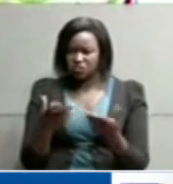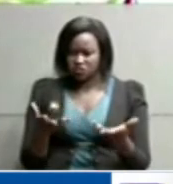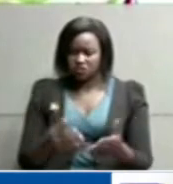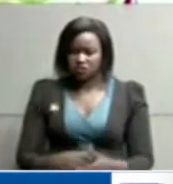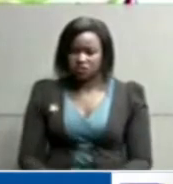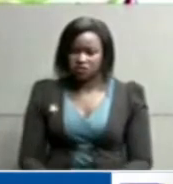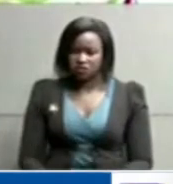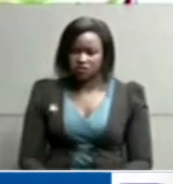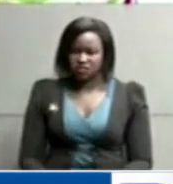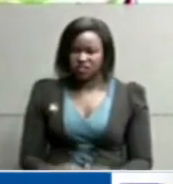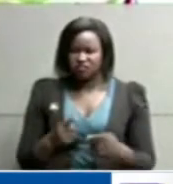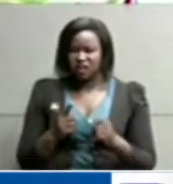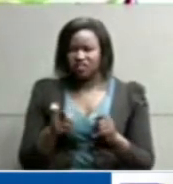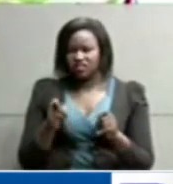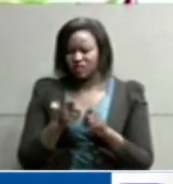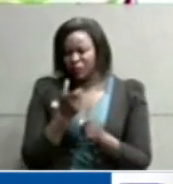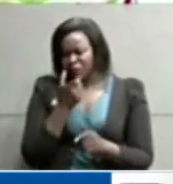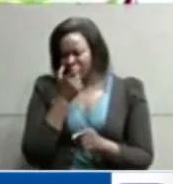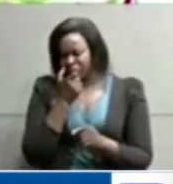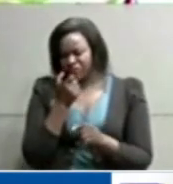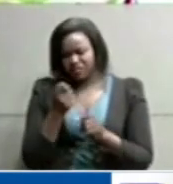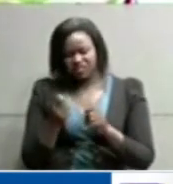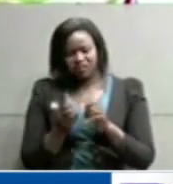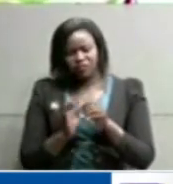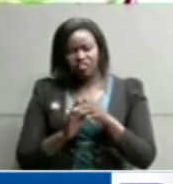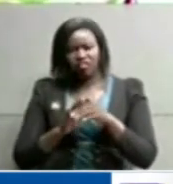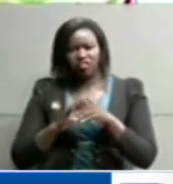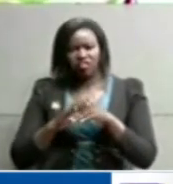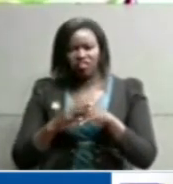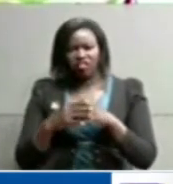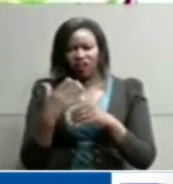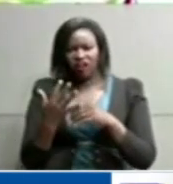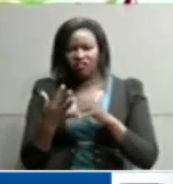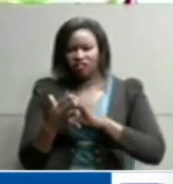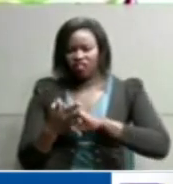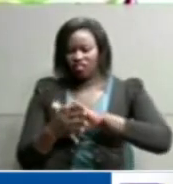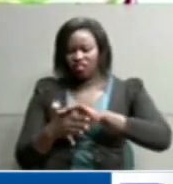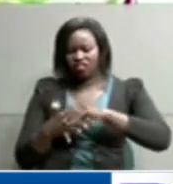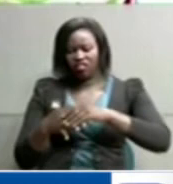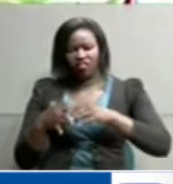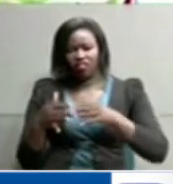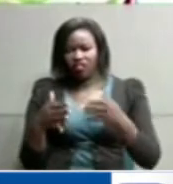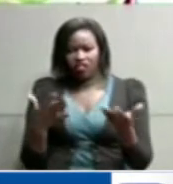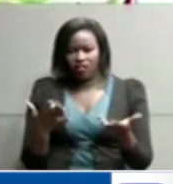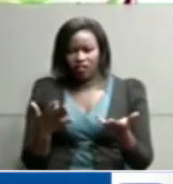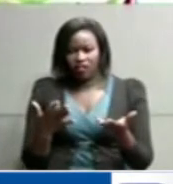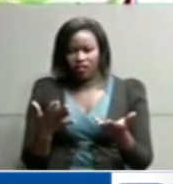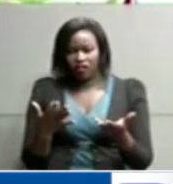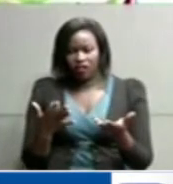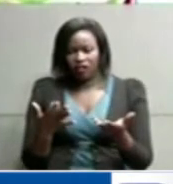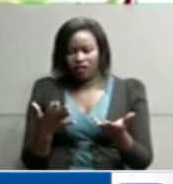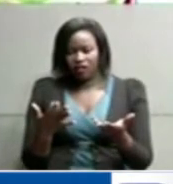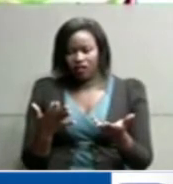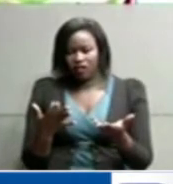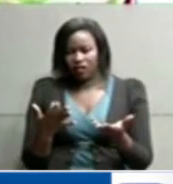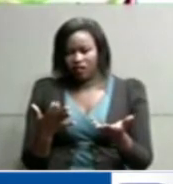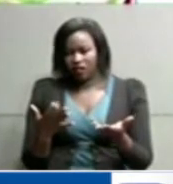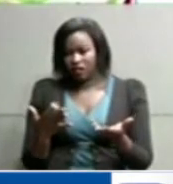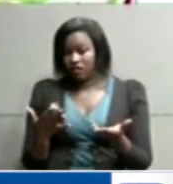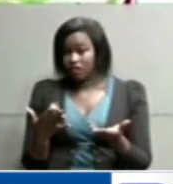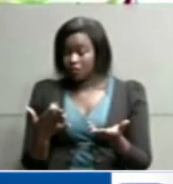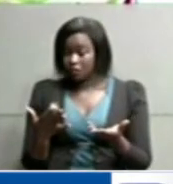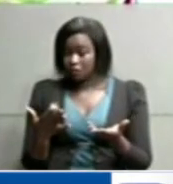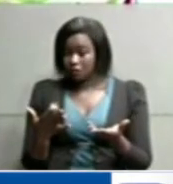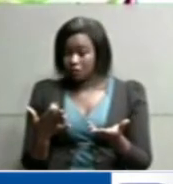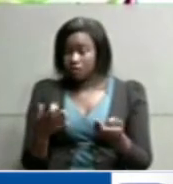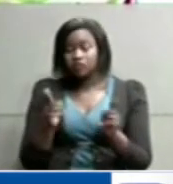and somehow the mucus goes through the hand, the whatever you are using, handkerchief, whatever,